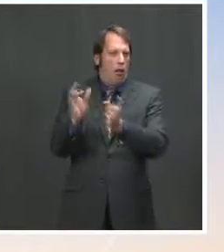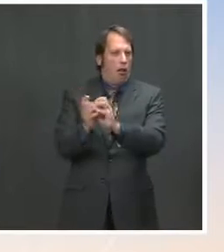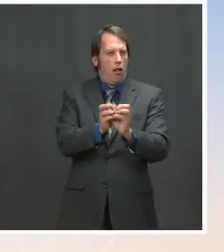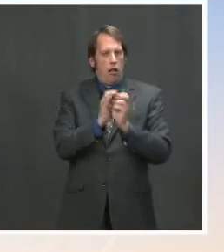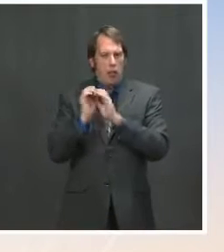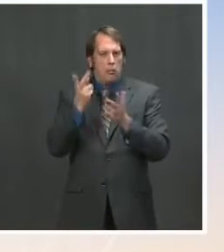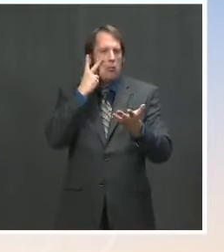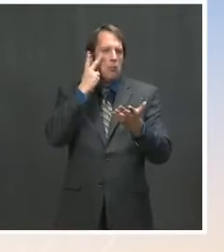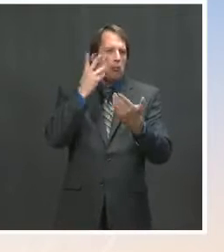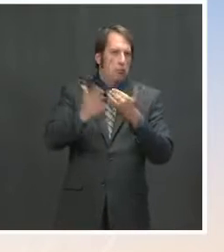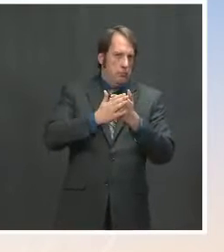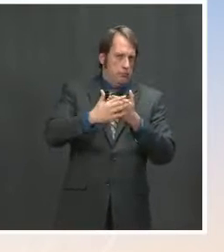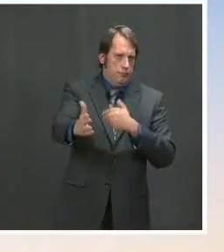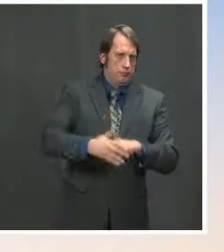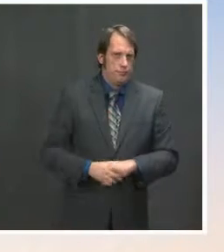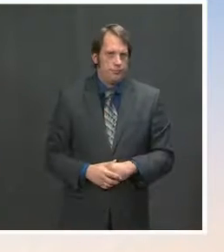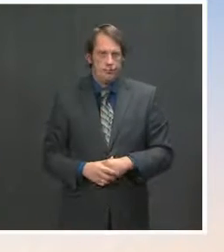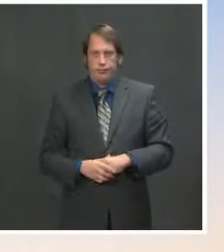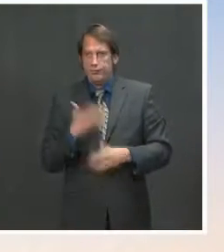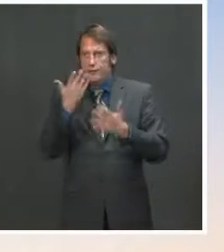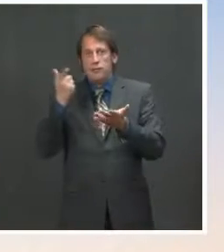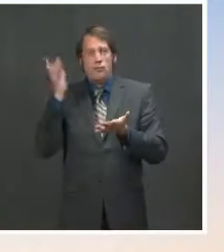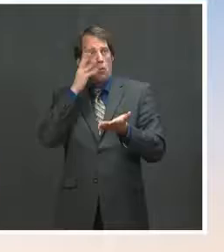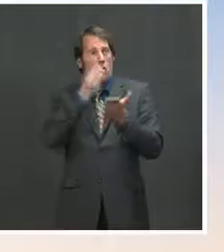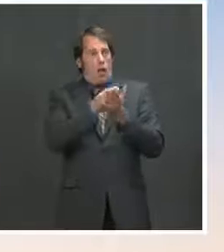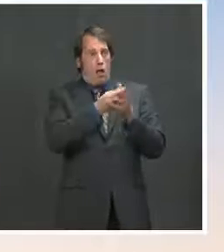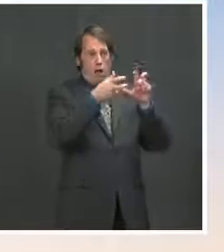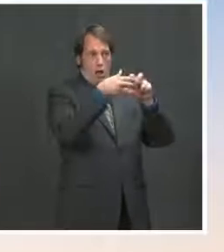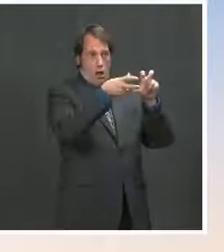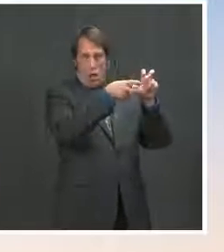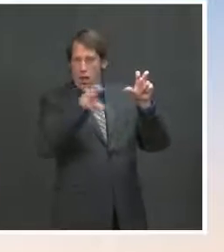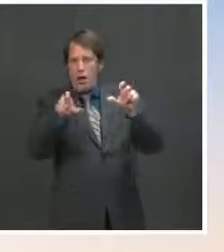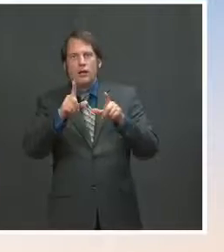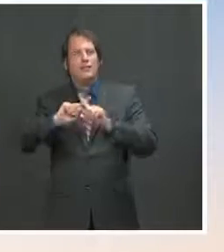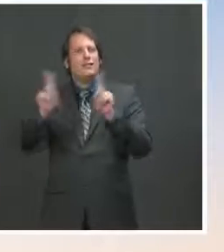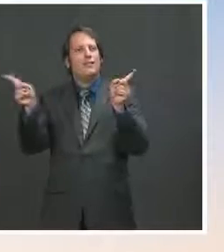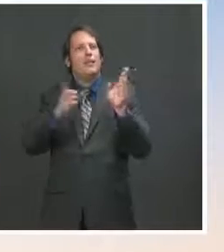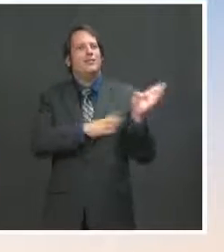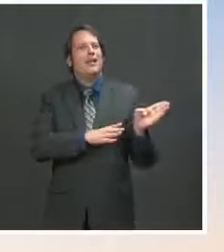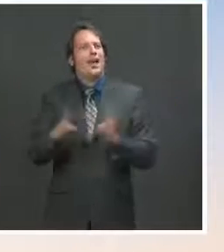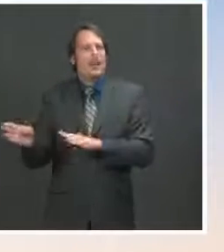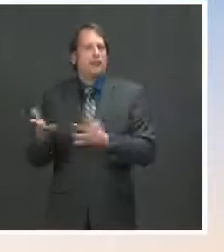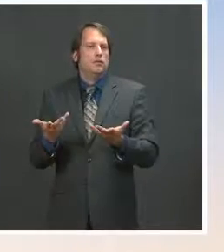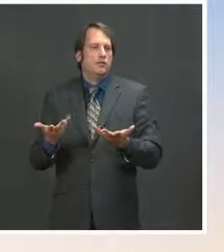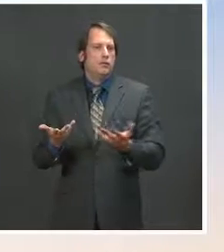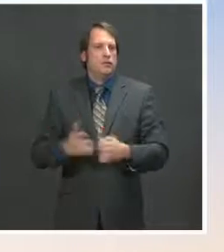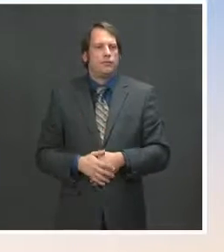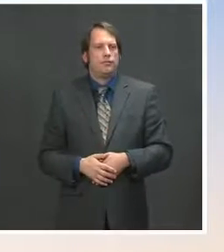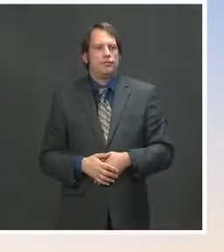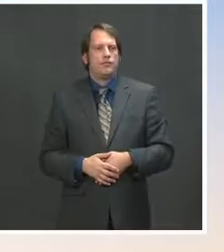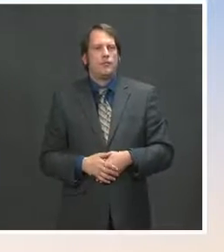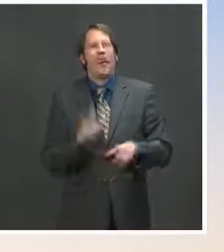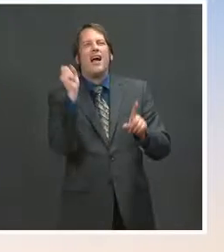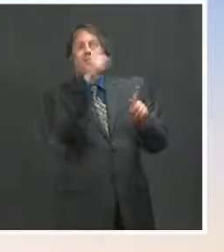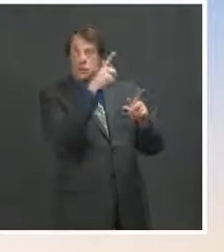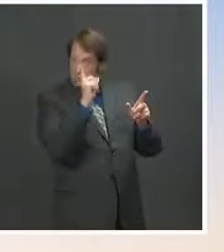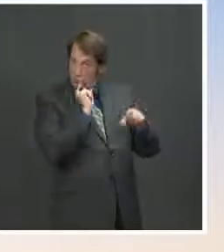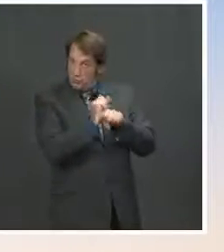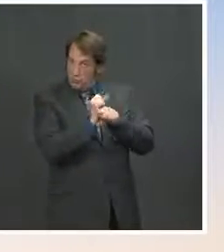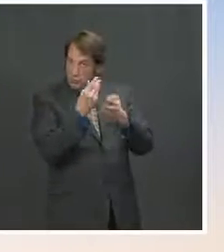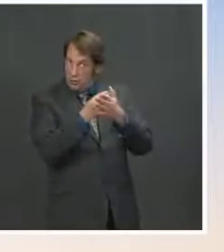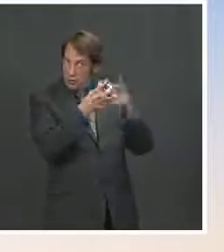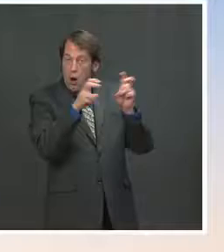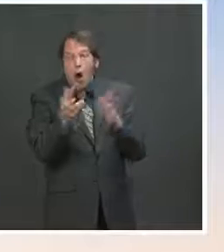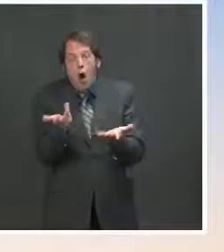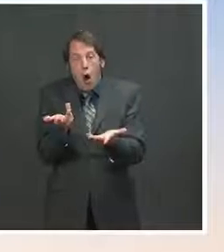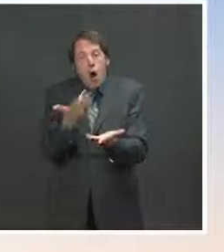next package just to make it more palatable for this one to pass? You know, it's a great question, but we're not quite there in the mechanics or the mechanisms for what different